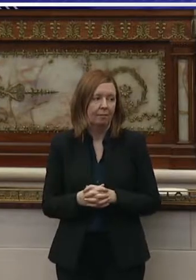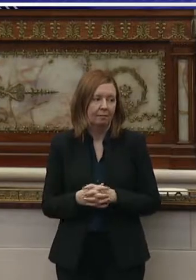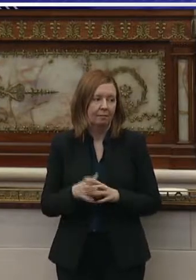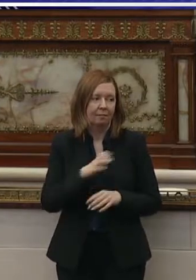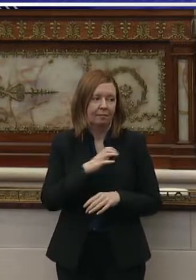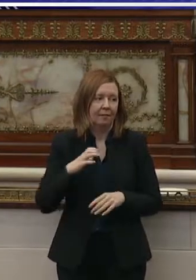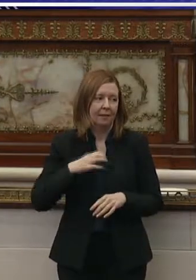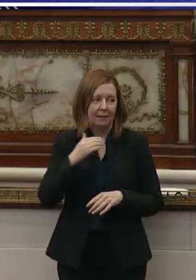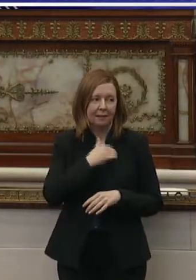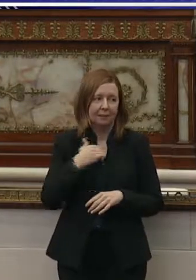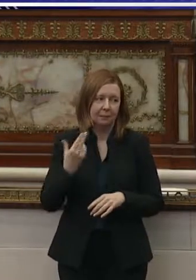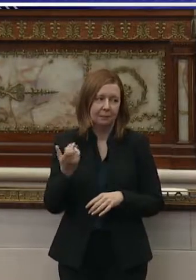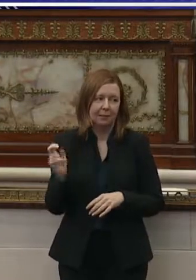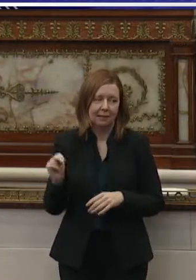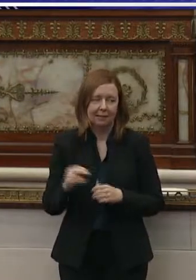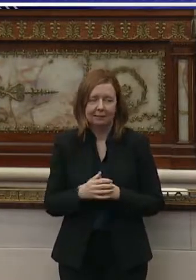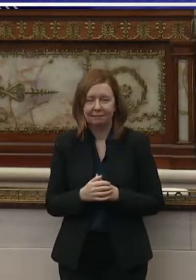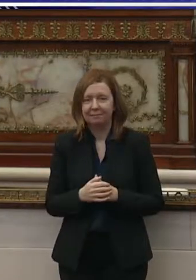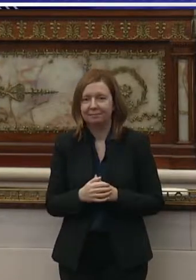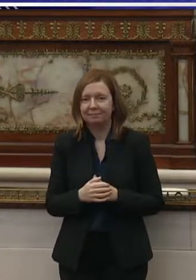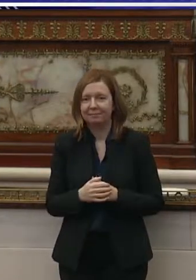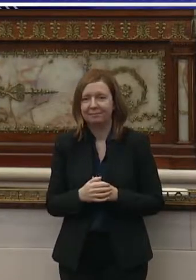Councilmember Heenan.